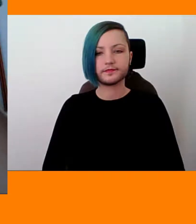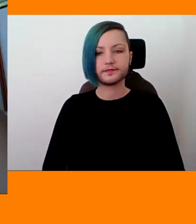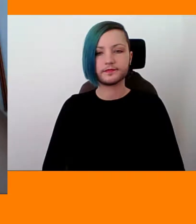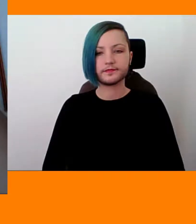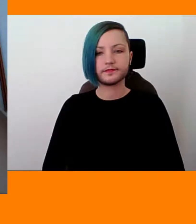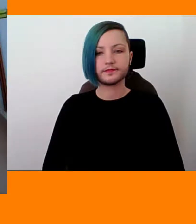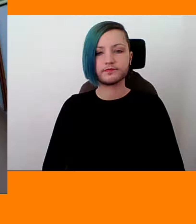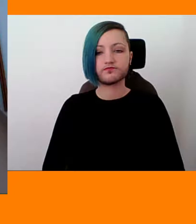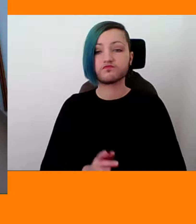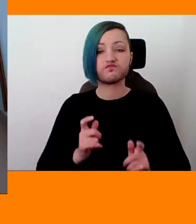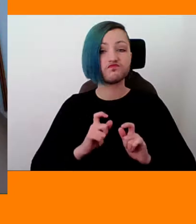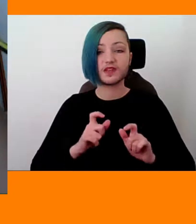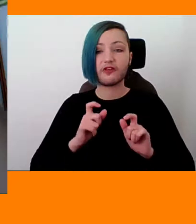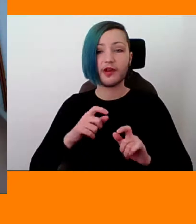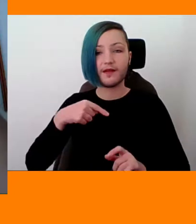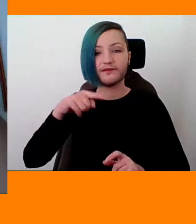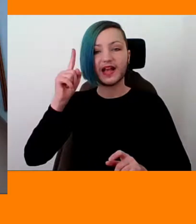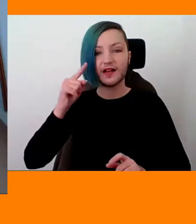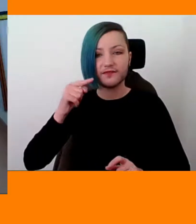So just carry on with your flicks.